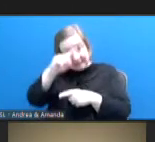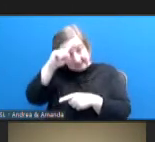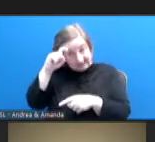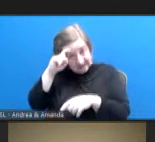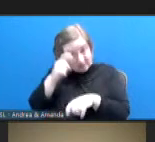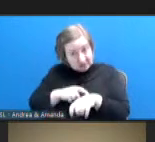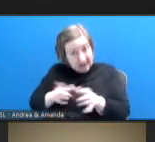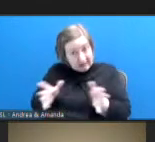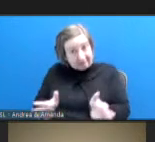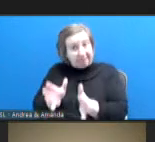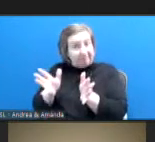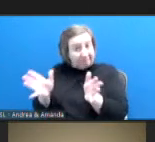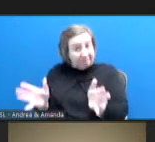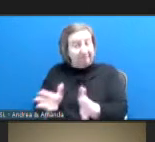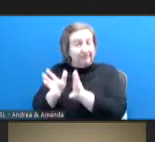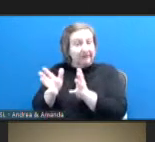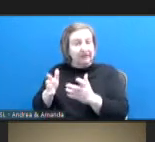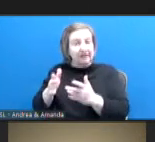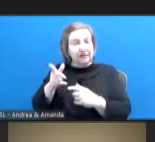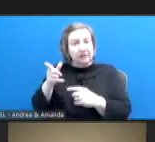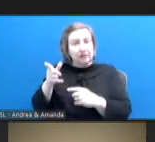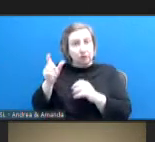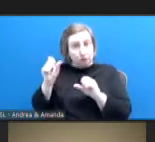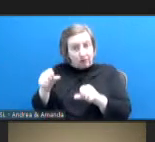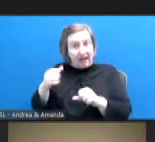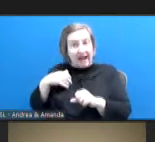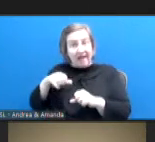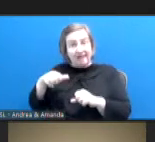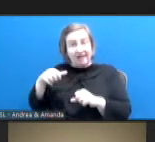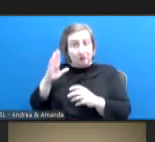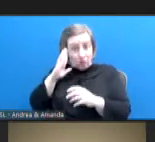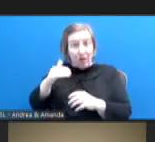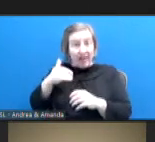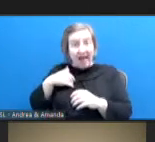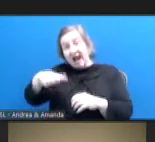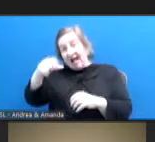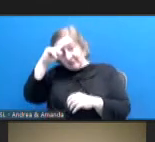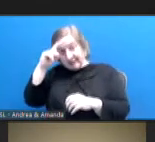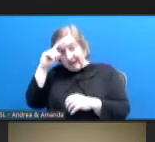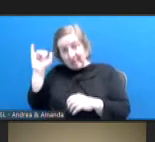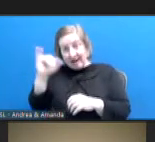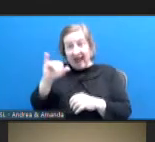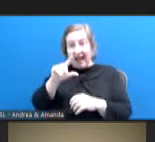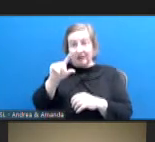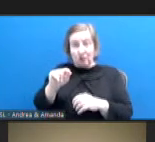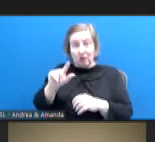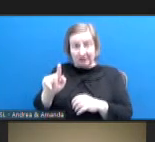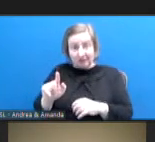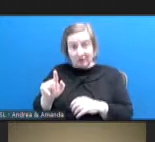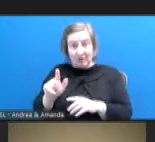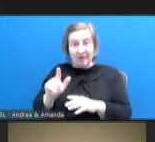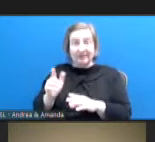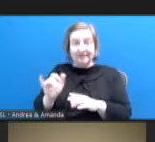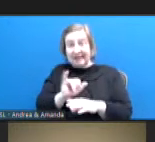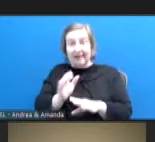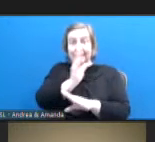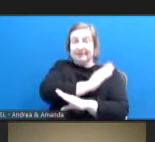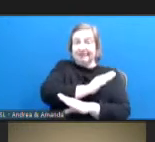kind of pushing them to, you could have another summer like you did in 2021, like you did in 2020. And so